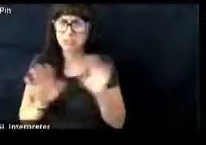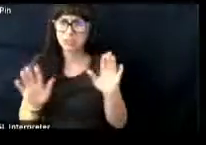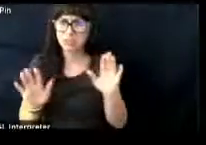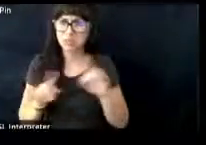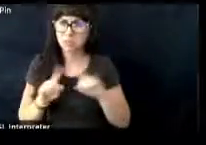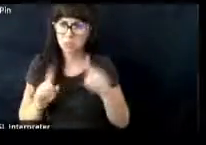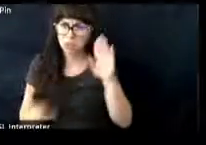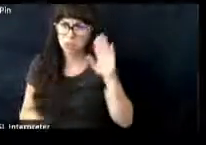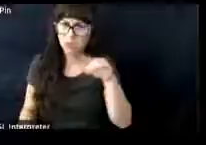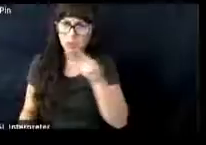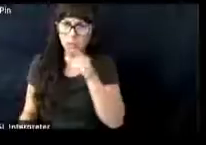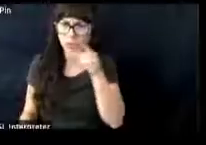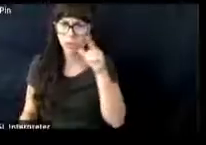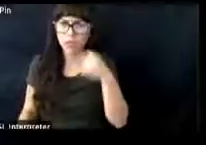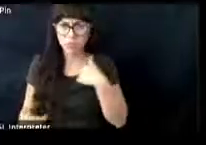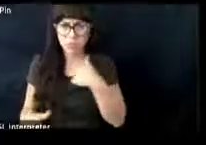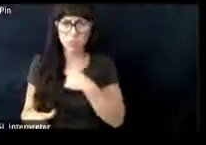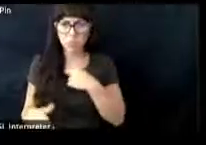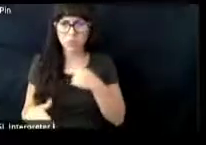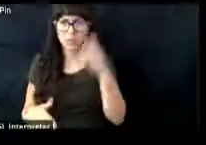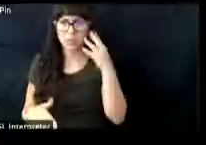have a split, and